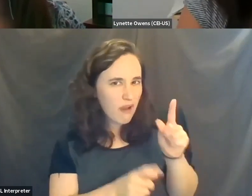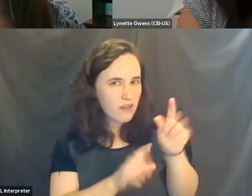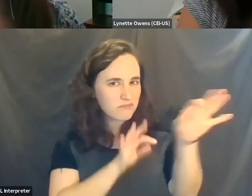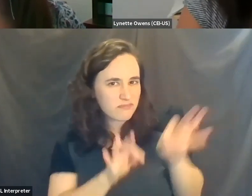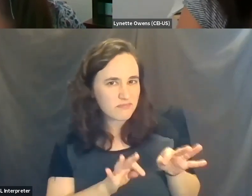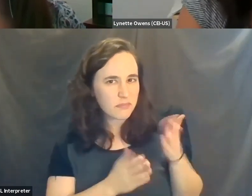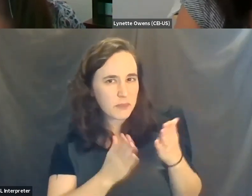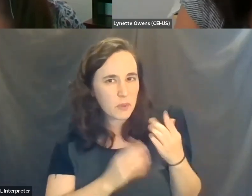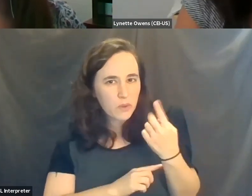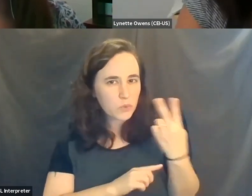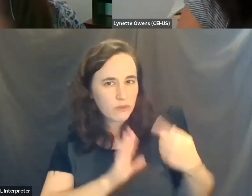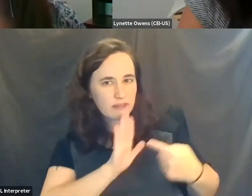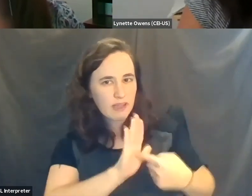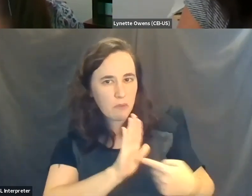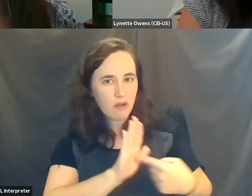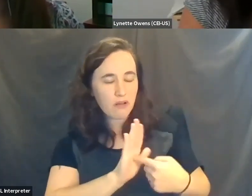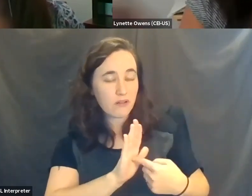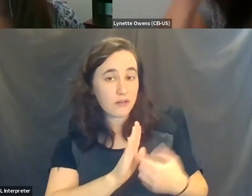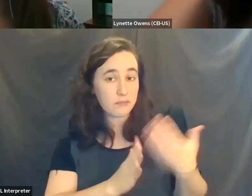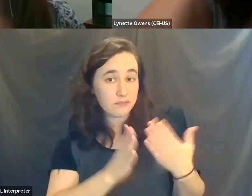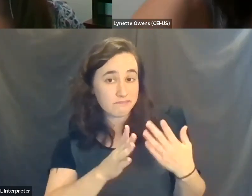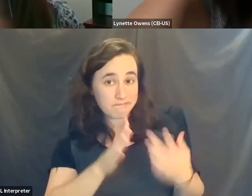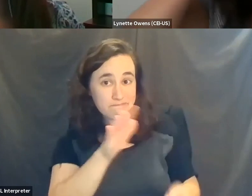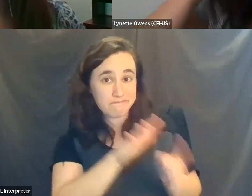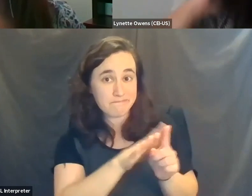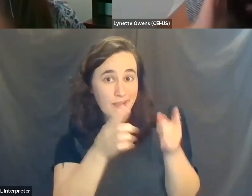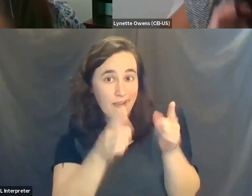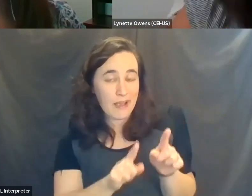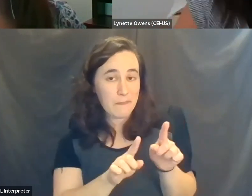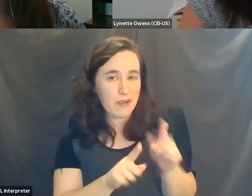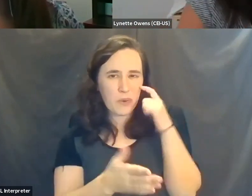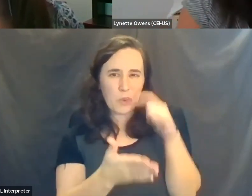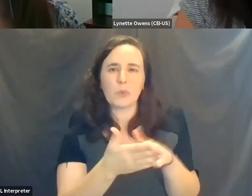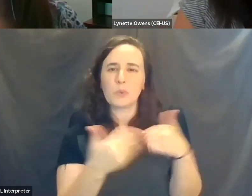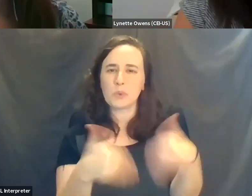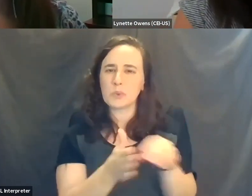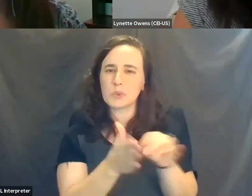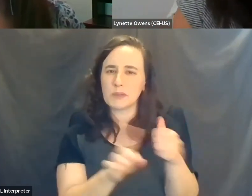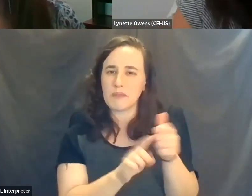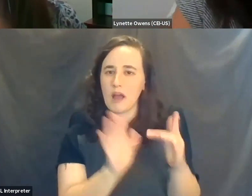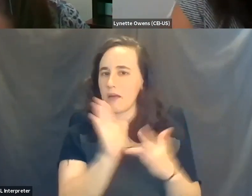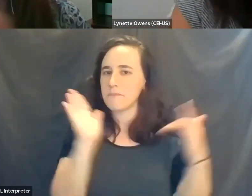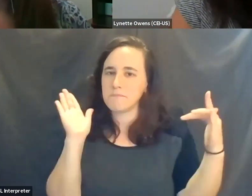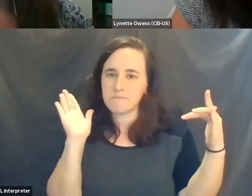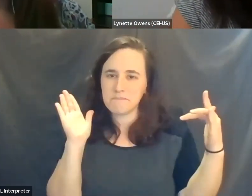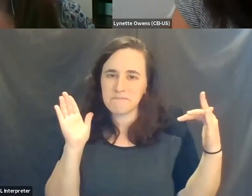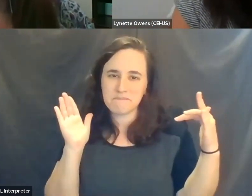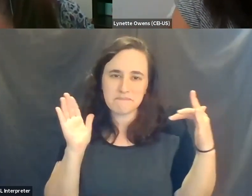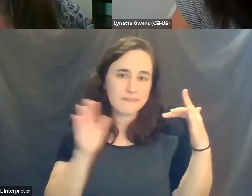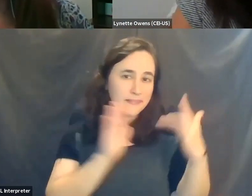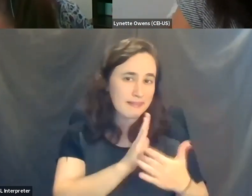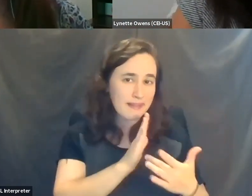two that may have happened when everything locked down and you went remote this past year, or even from the